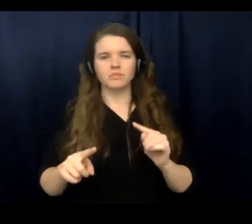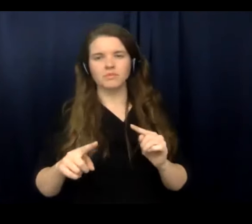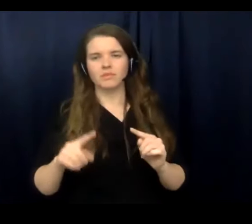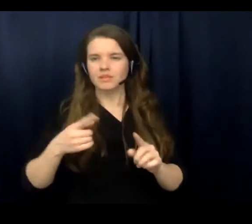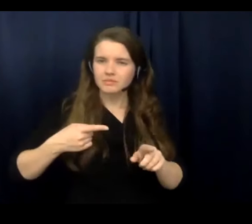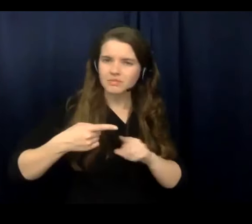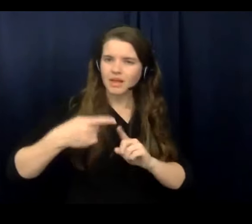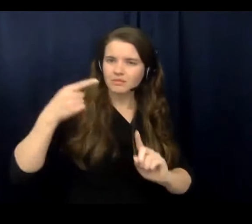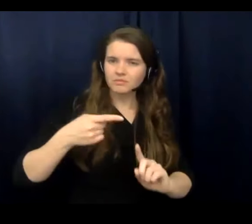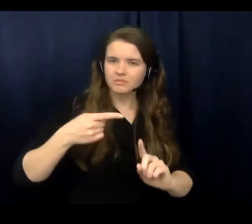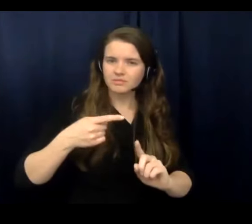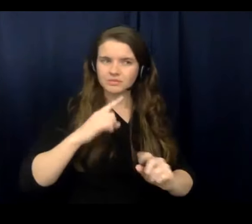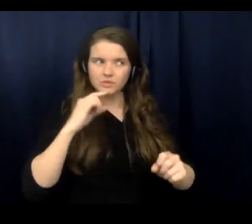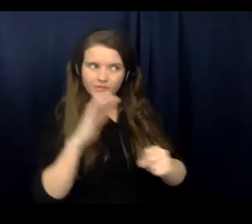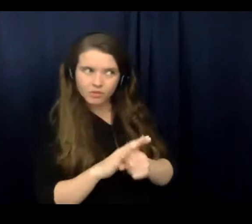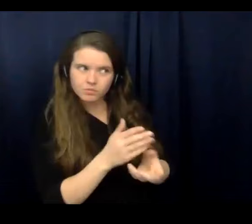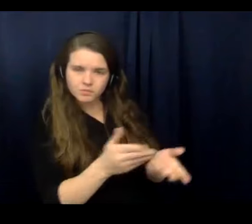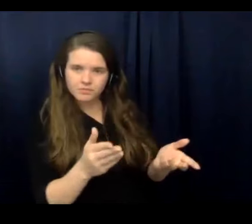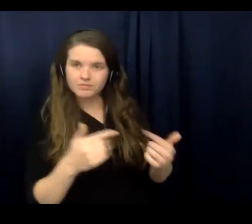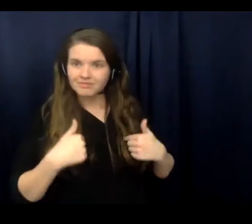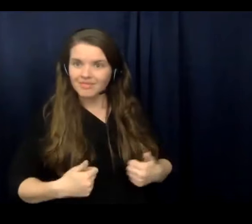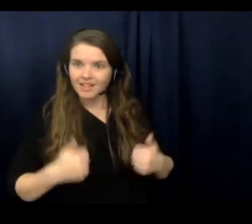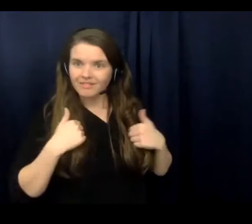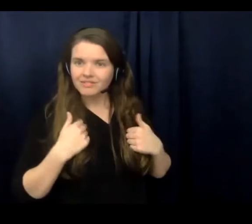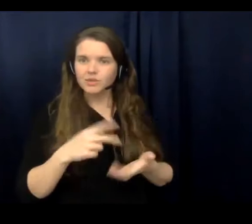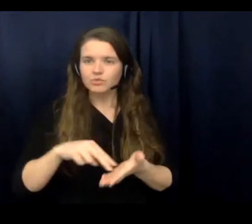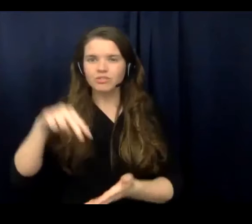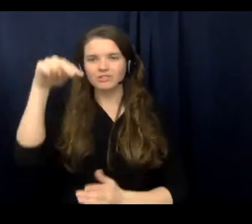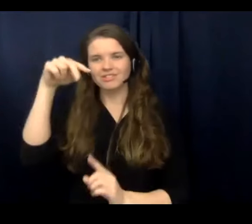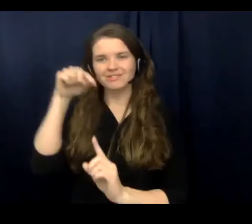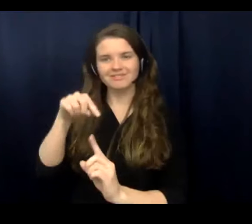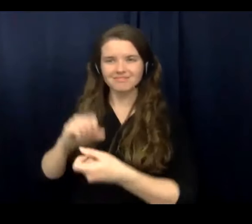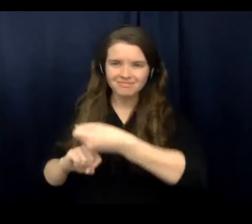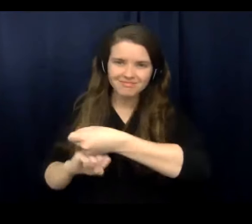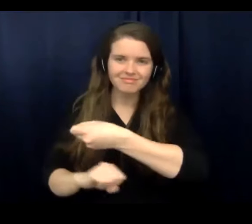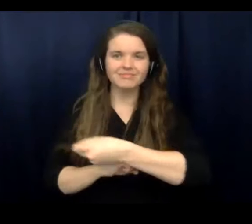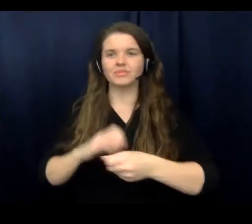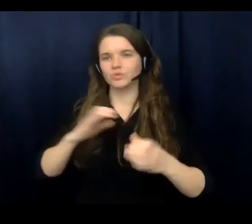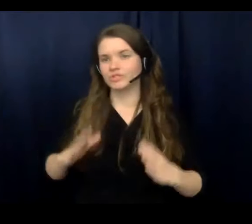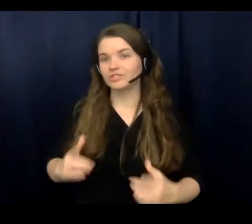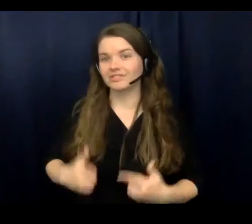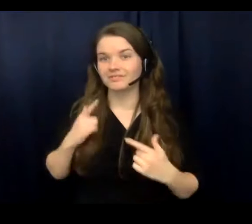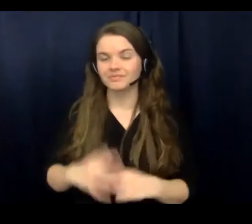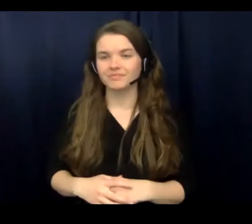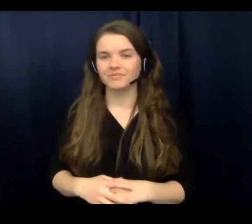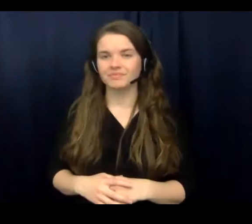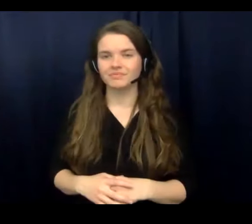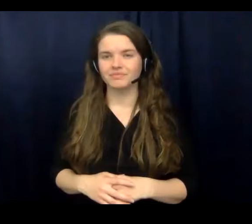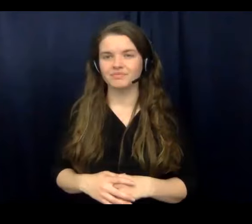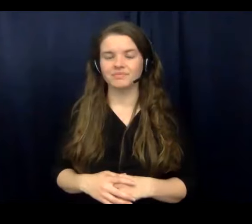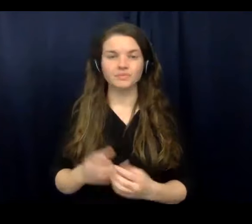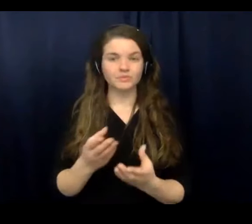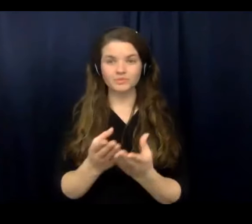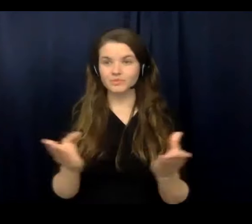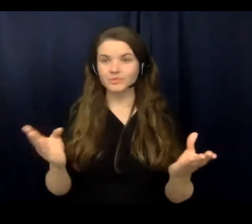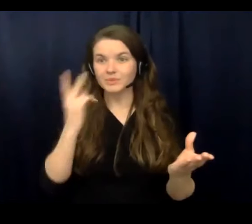point, to confirm to them he is alive, because the resurrection is the cornerstone to the Christian life. So he said, look, and you're gonna see